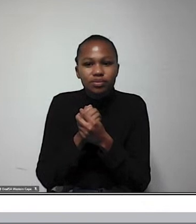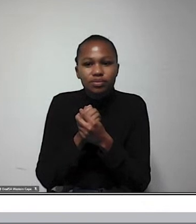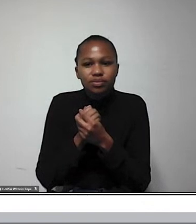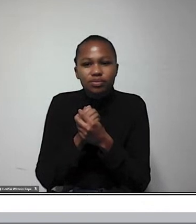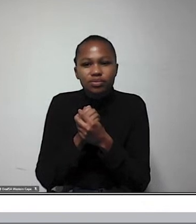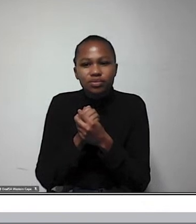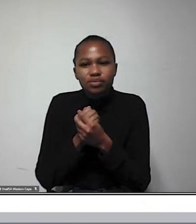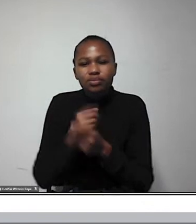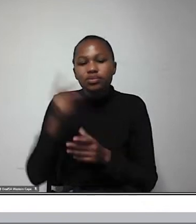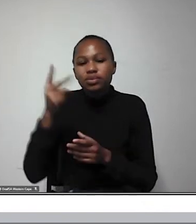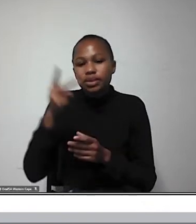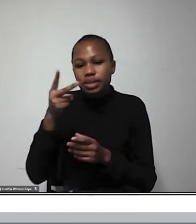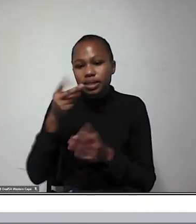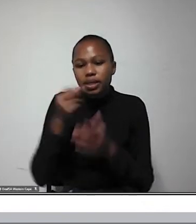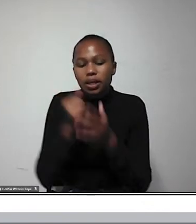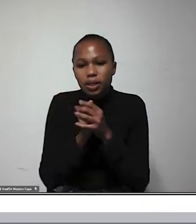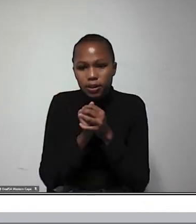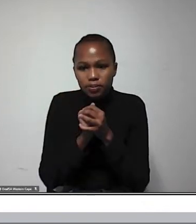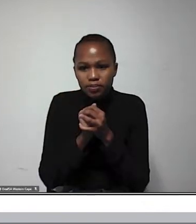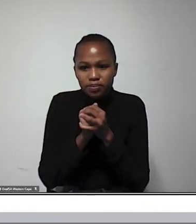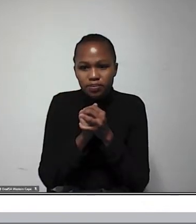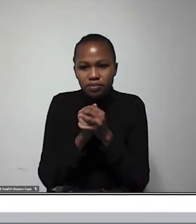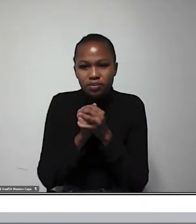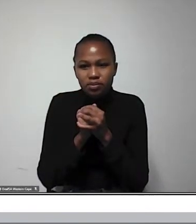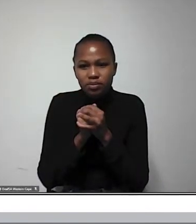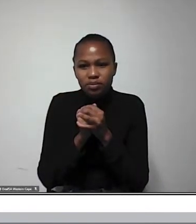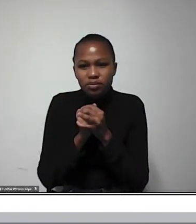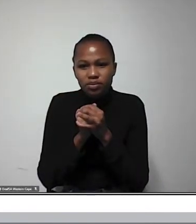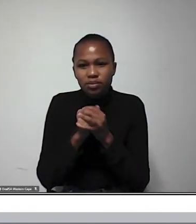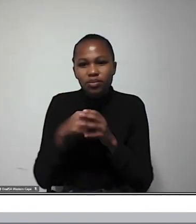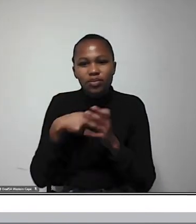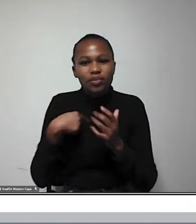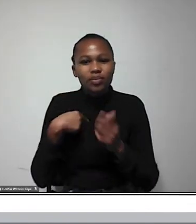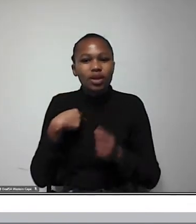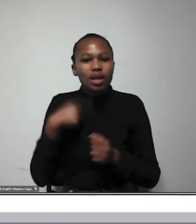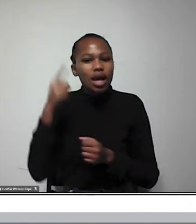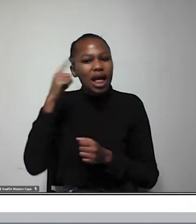The second one is, I think we should